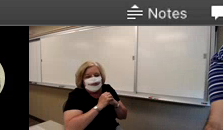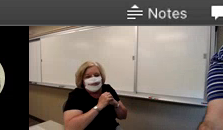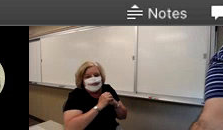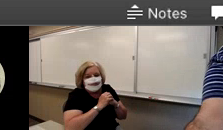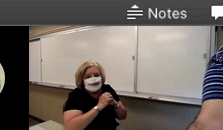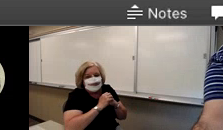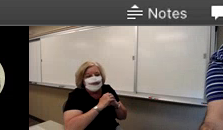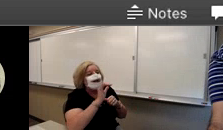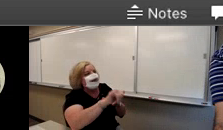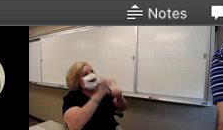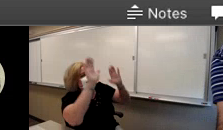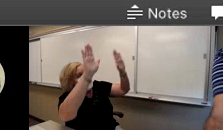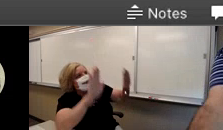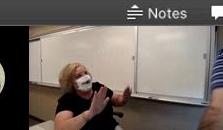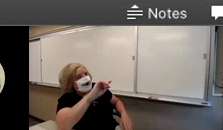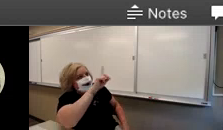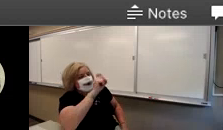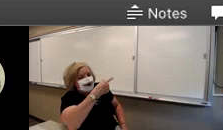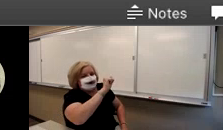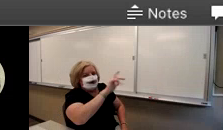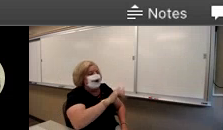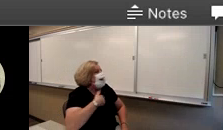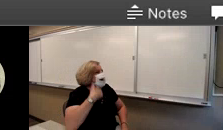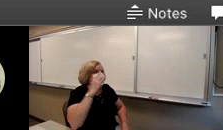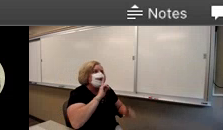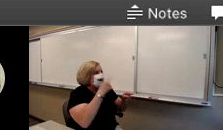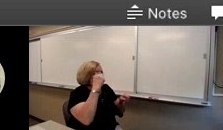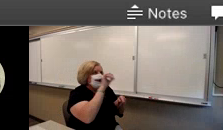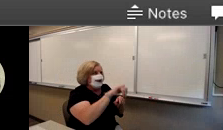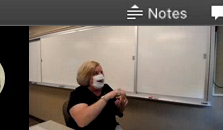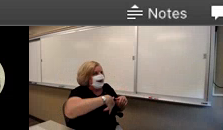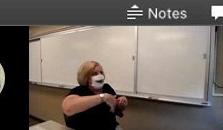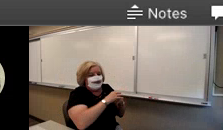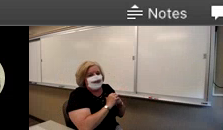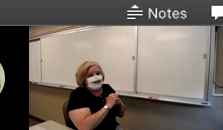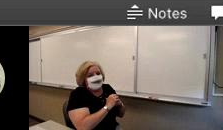is a great question, Gary. I don't know the answer to that.